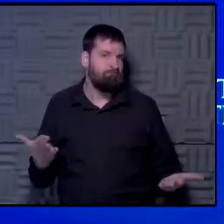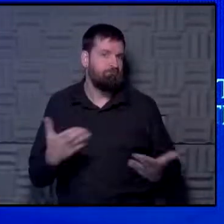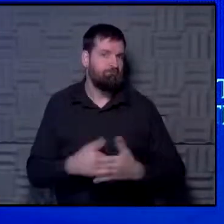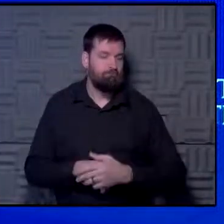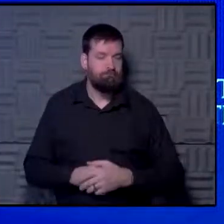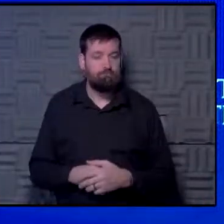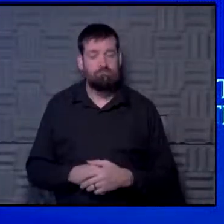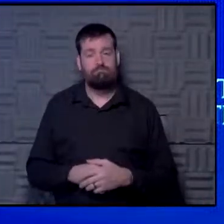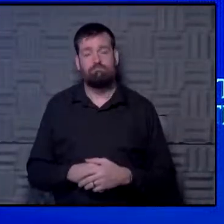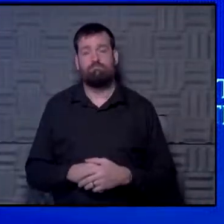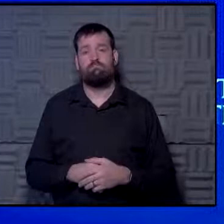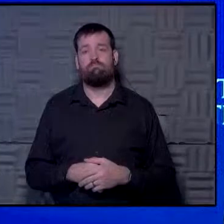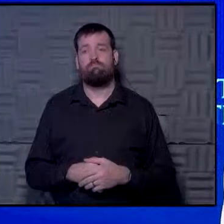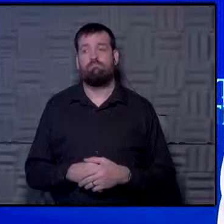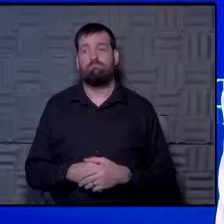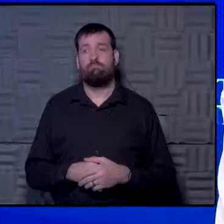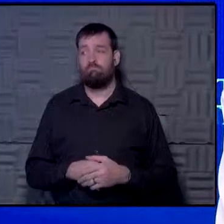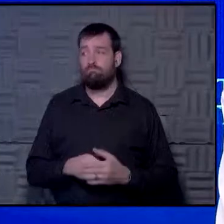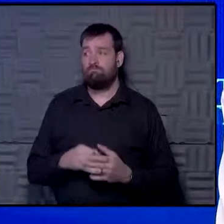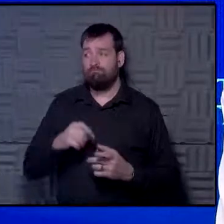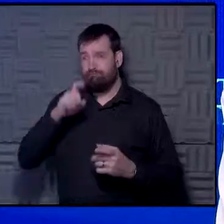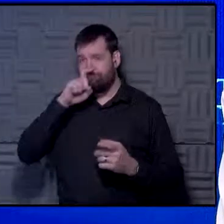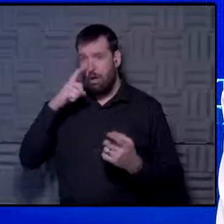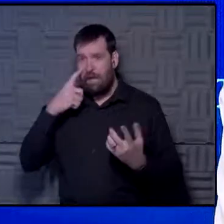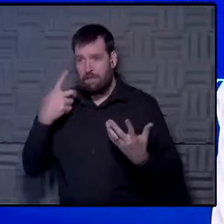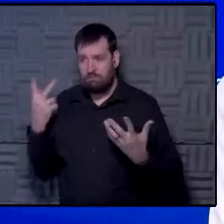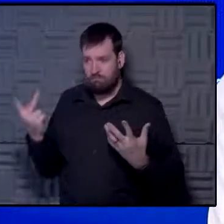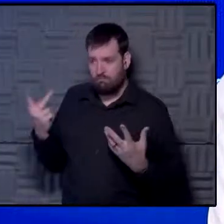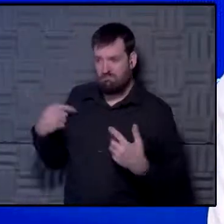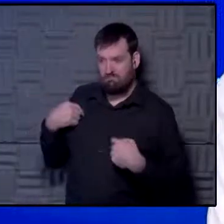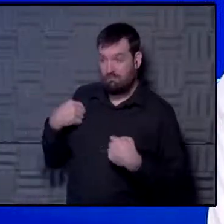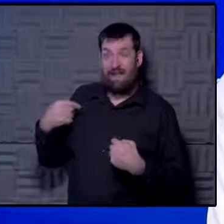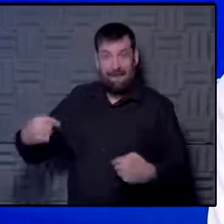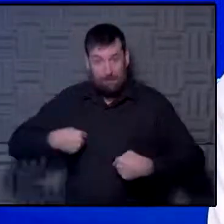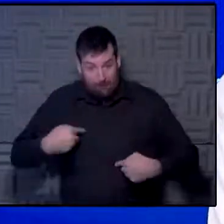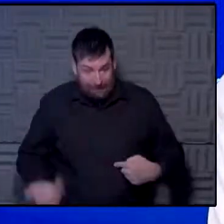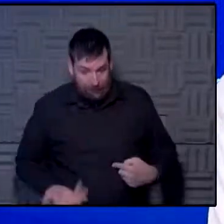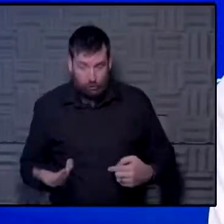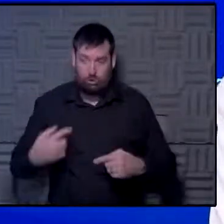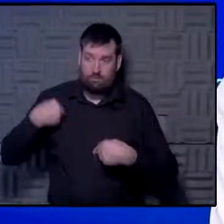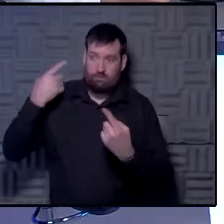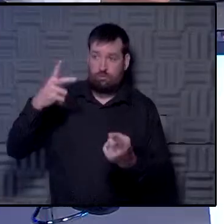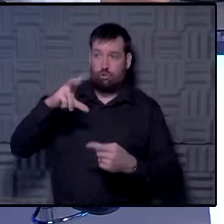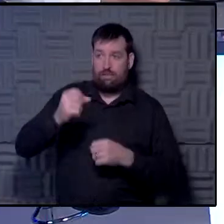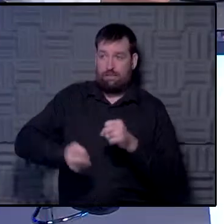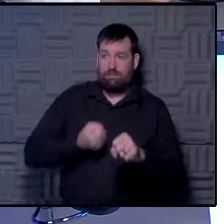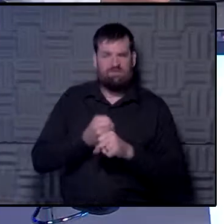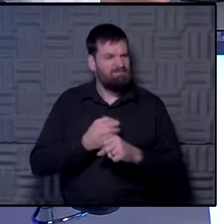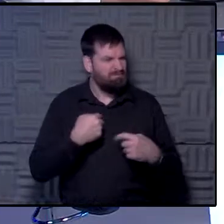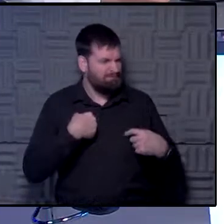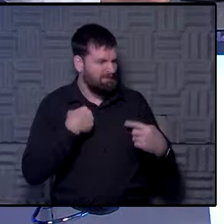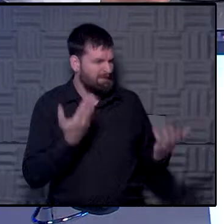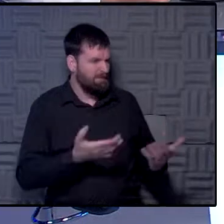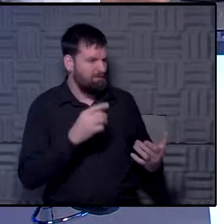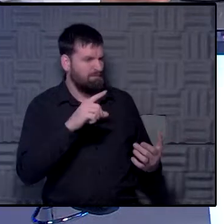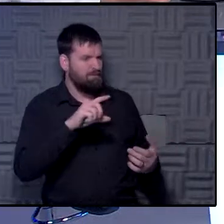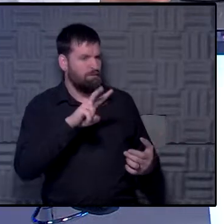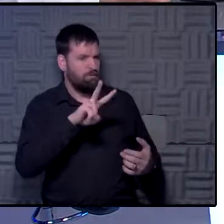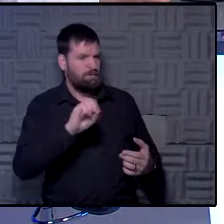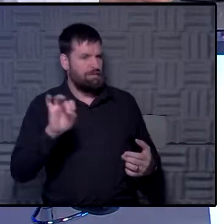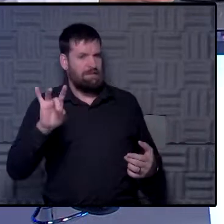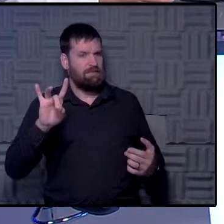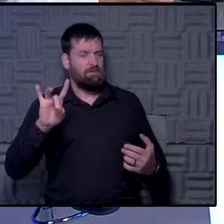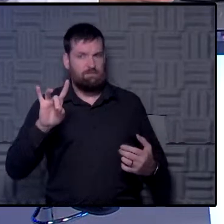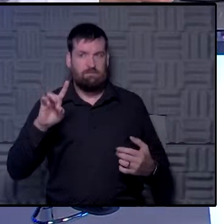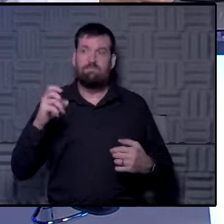tell you as Hawkeye and I've been here for 30 years. How long have you been here? Since 2008 when I started All